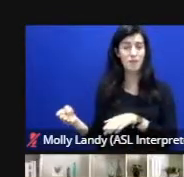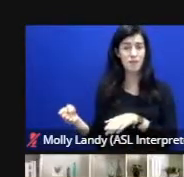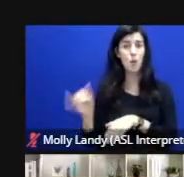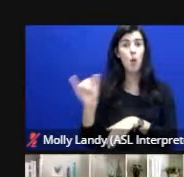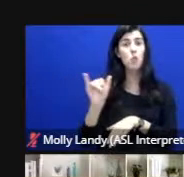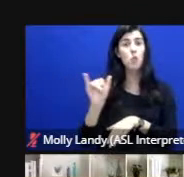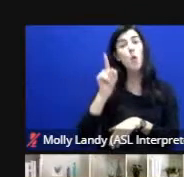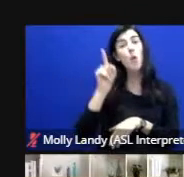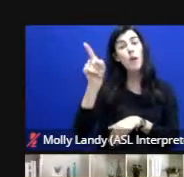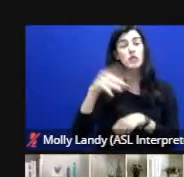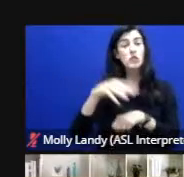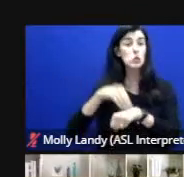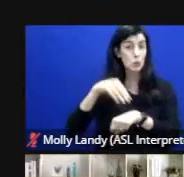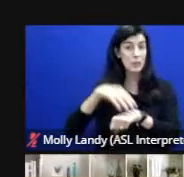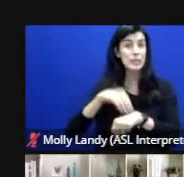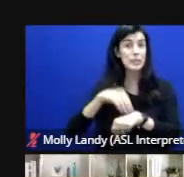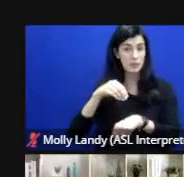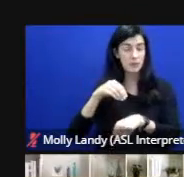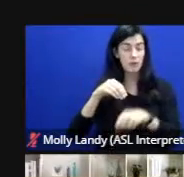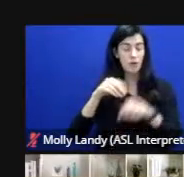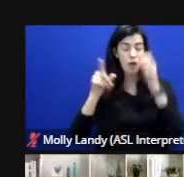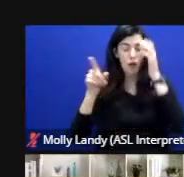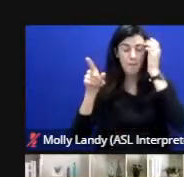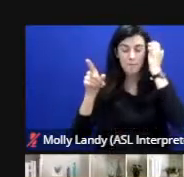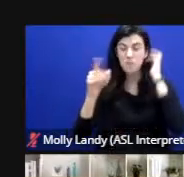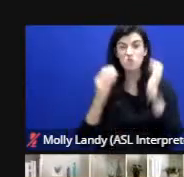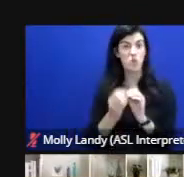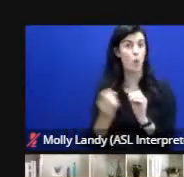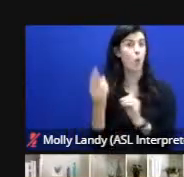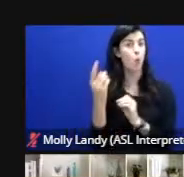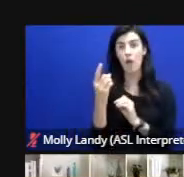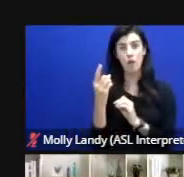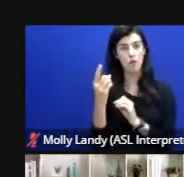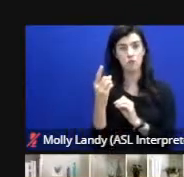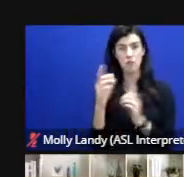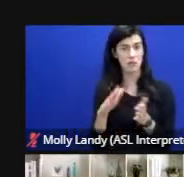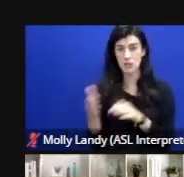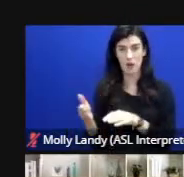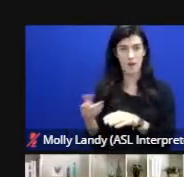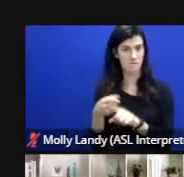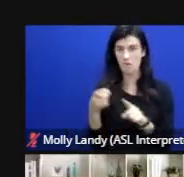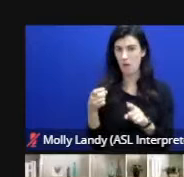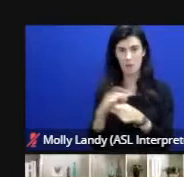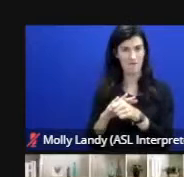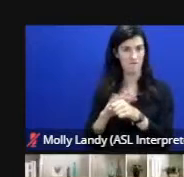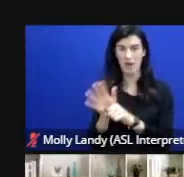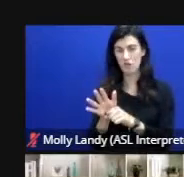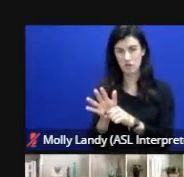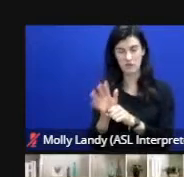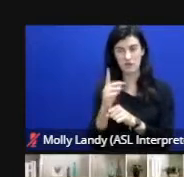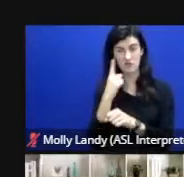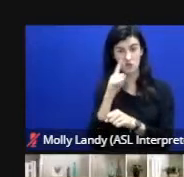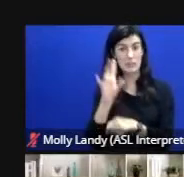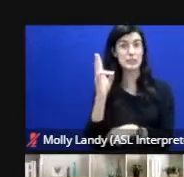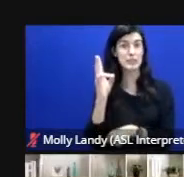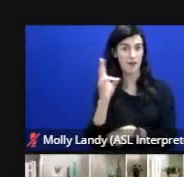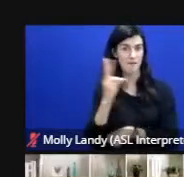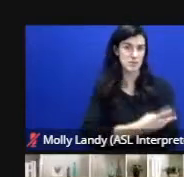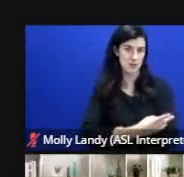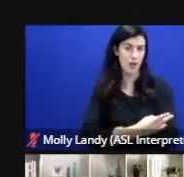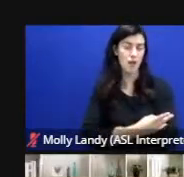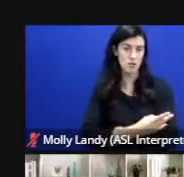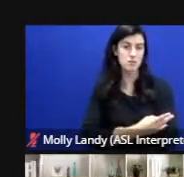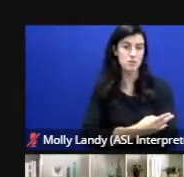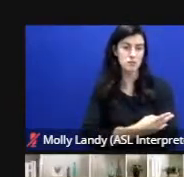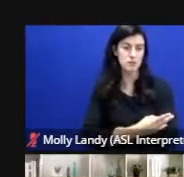Sweden. In Sweden, nobody has died from the virus in 7 days.